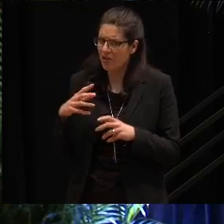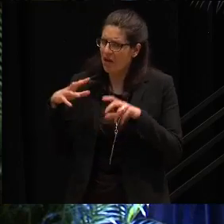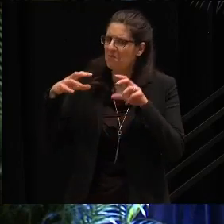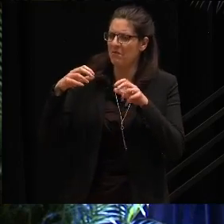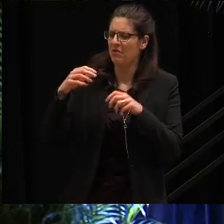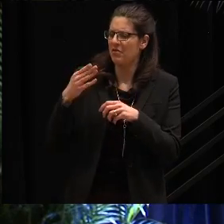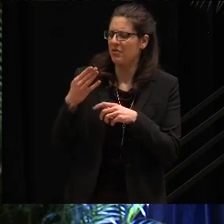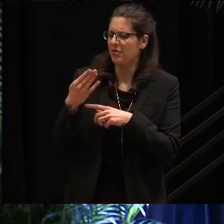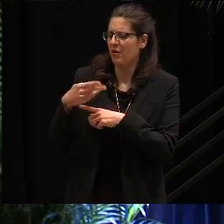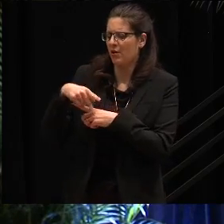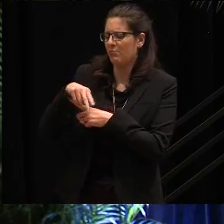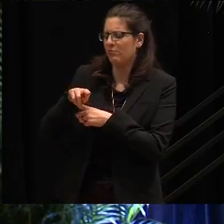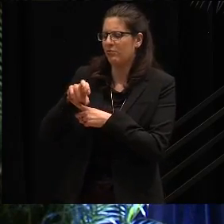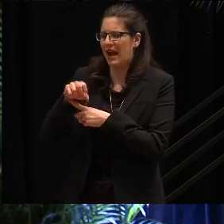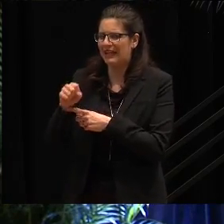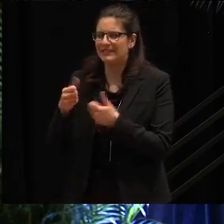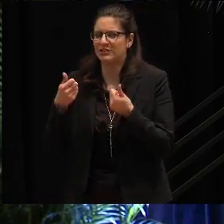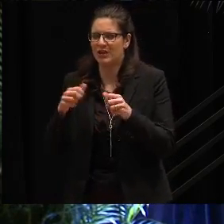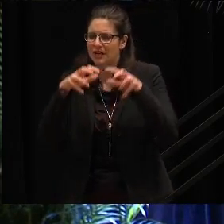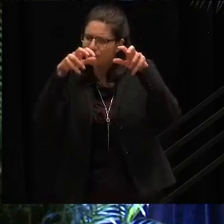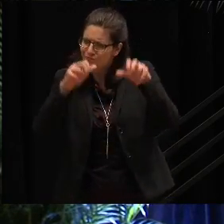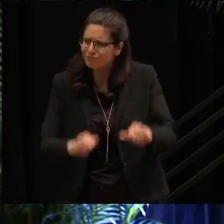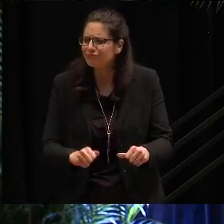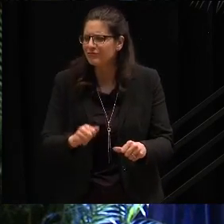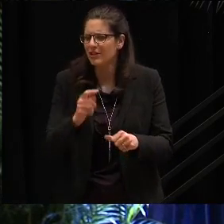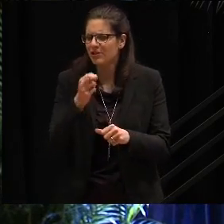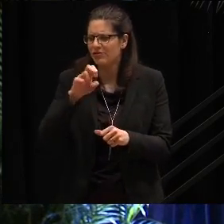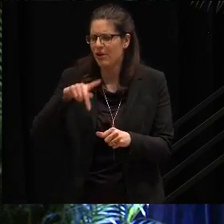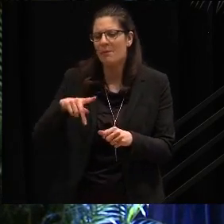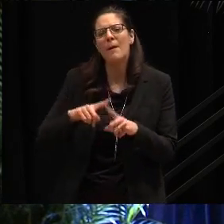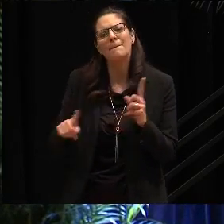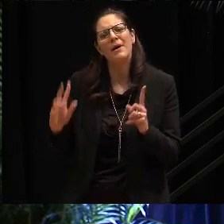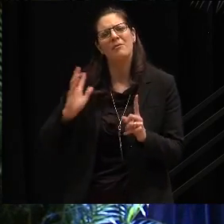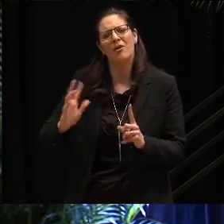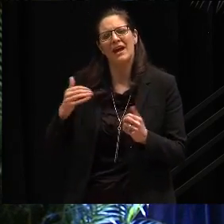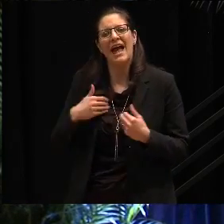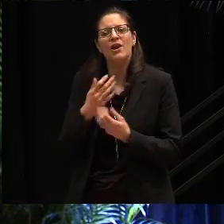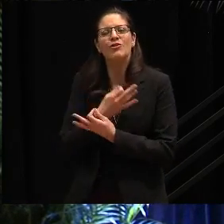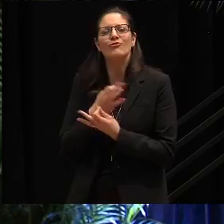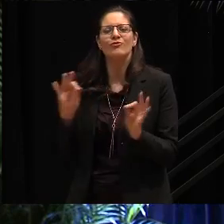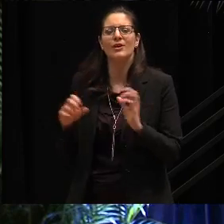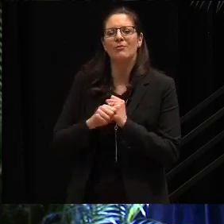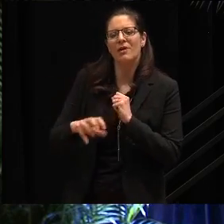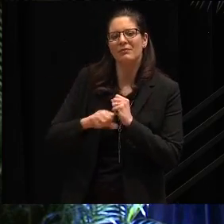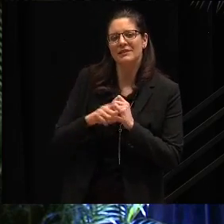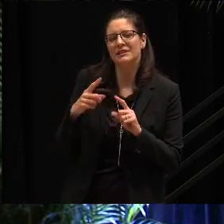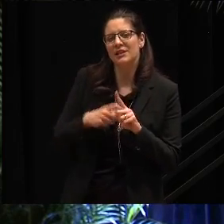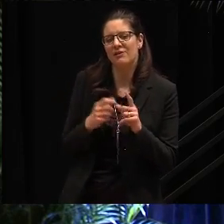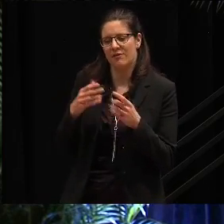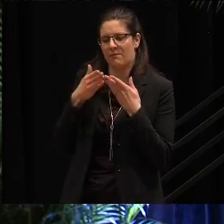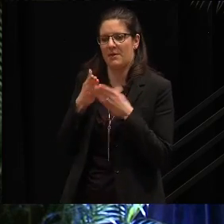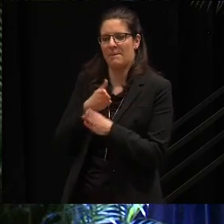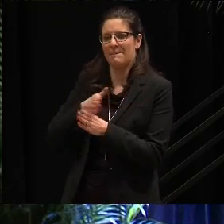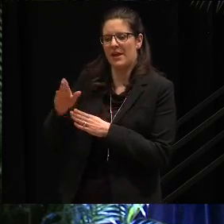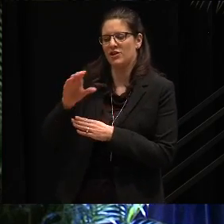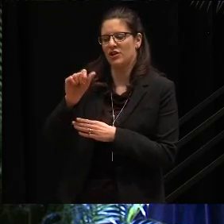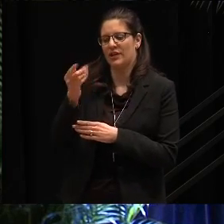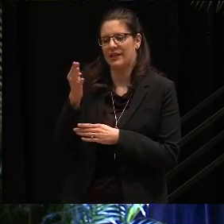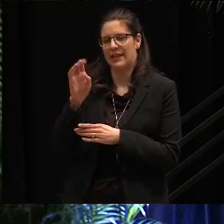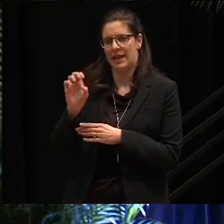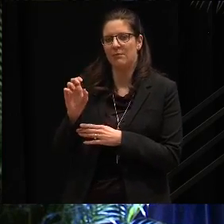but Trump got so much free publicity during the presidential race from the major cable networks.